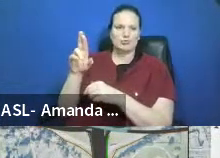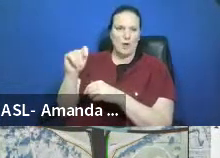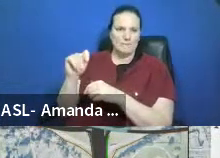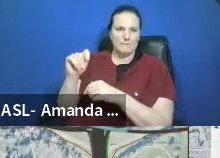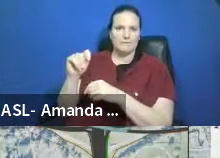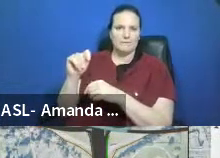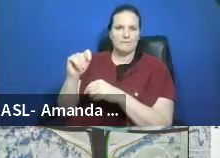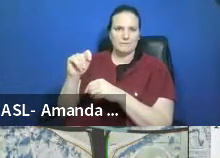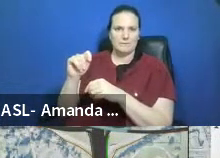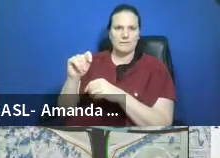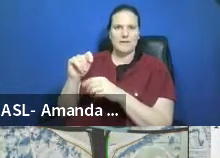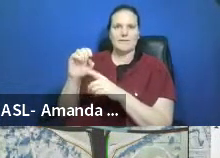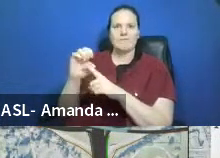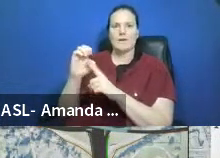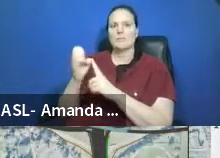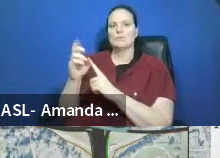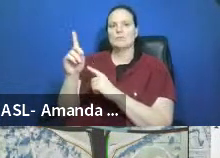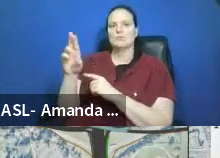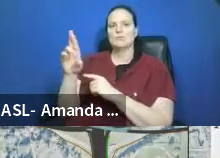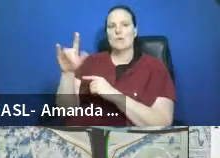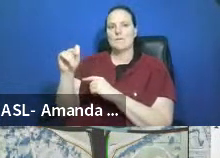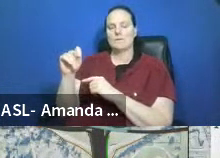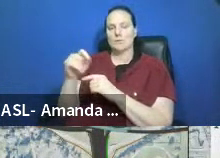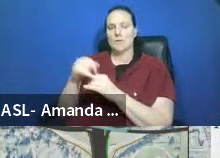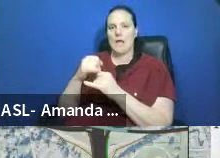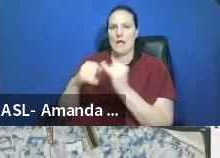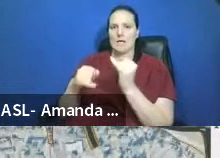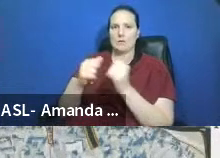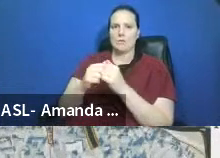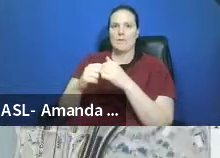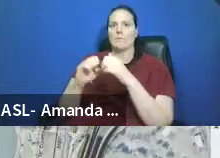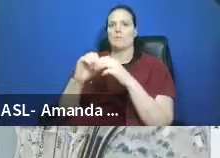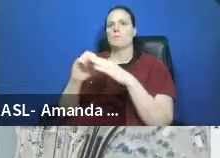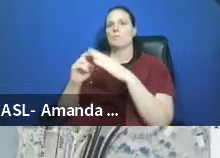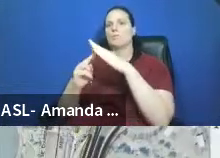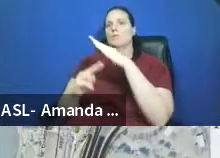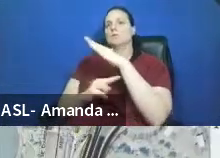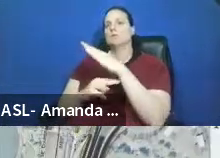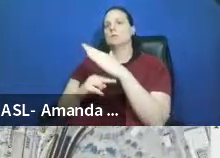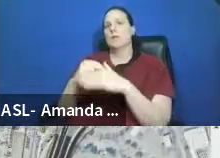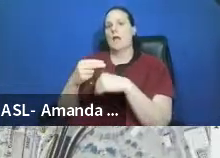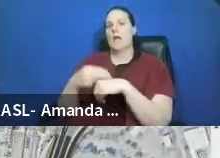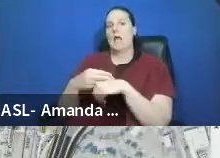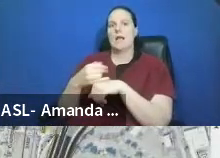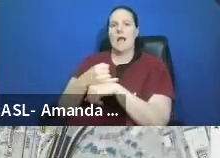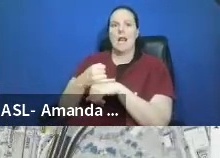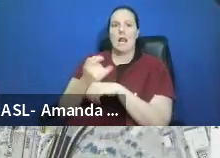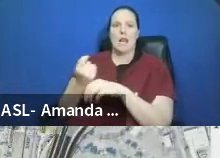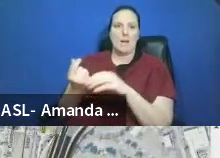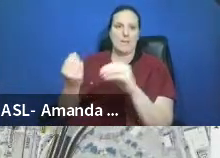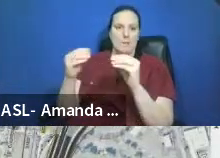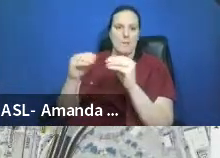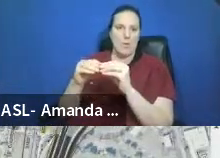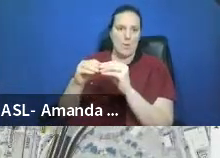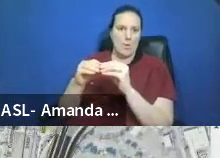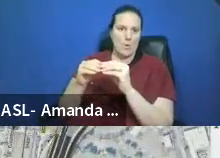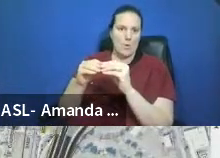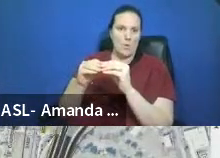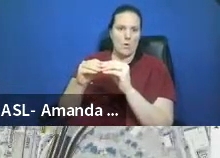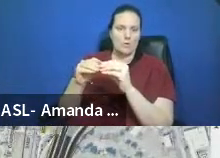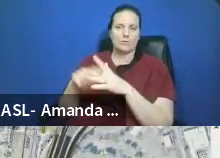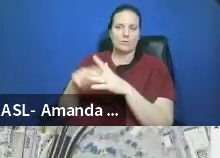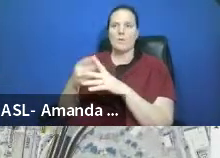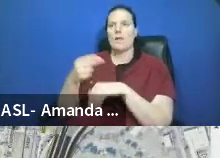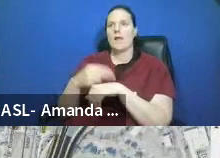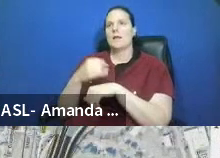impact statement this fall. And I want to end up with the bridge and Hayden Island a little bit more. I'll start with Hayden